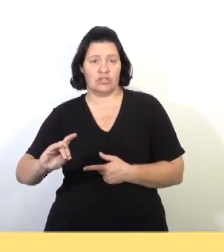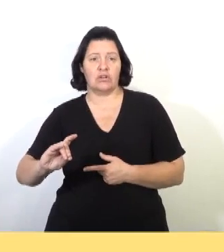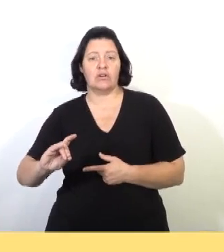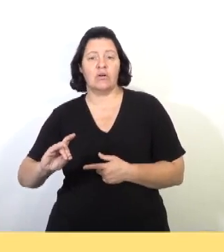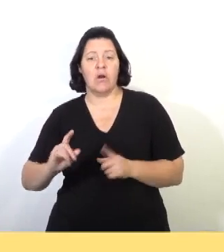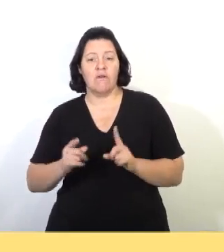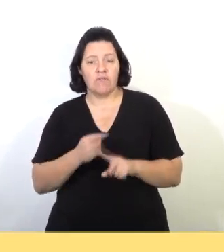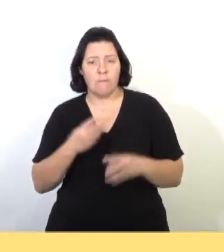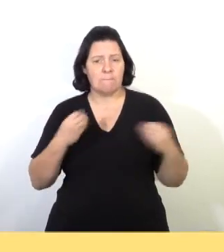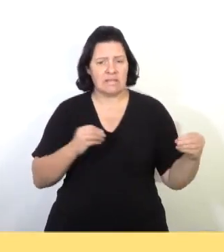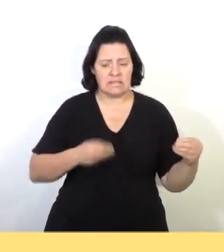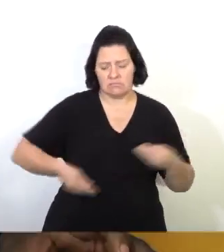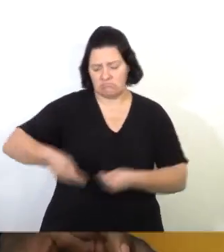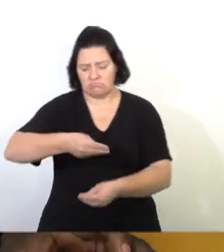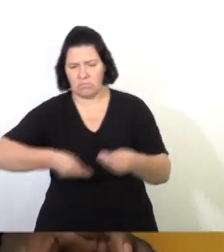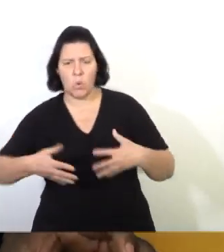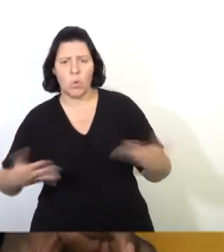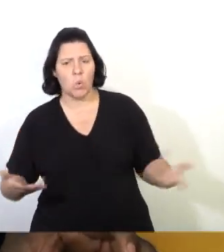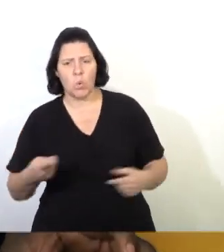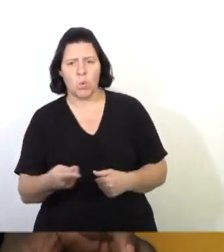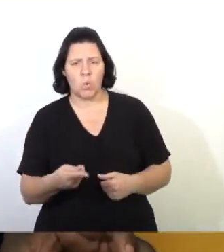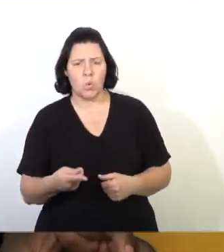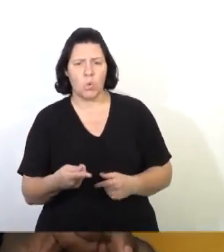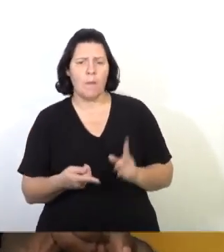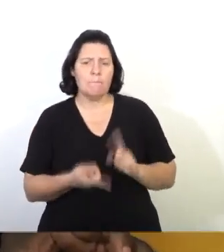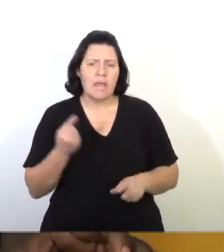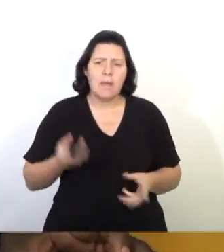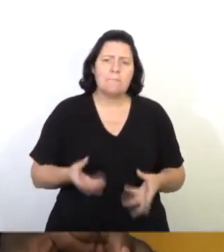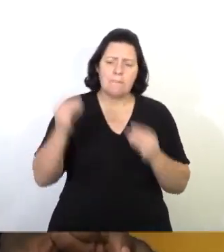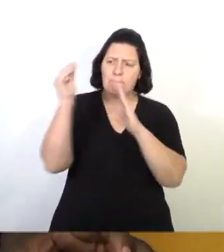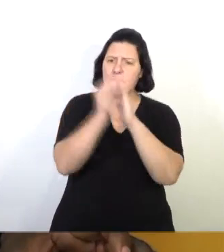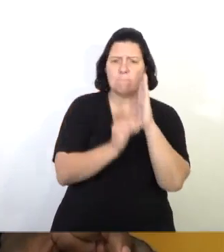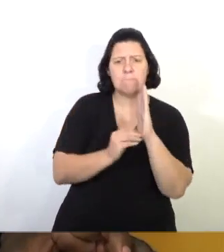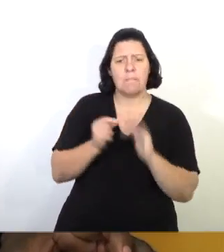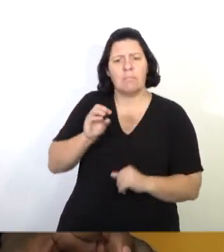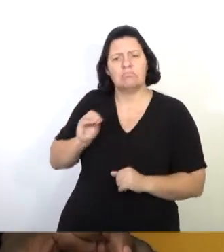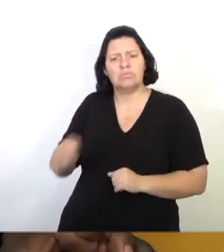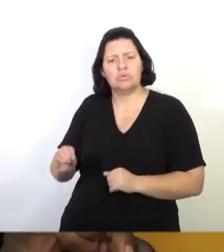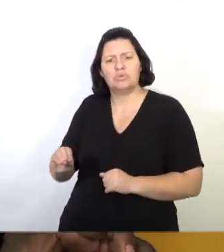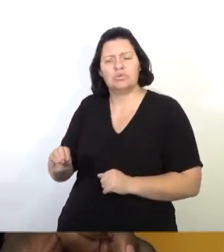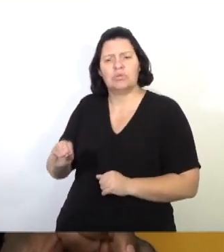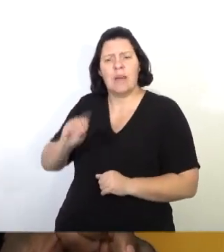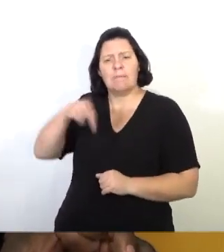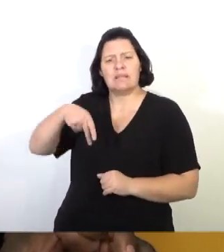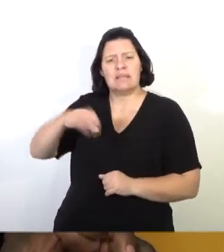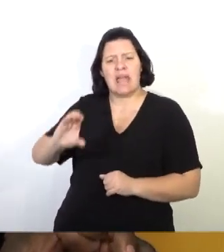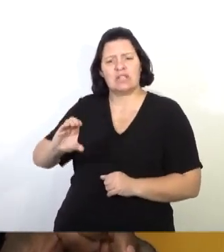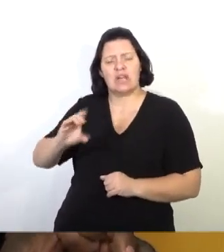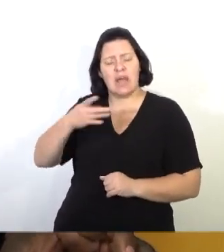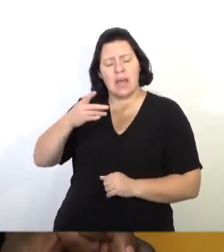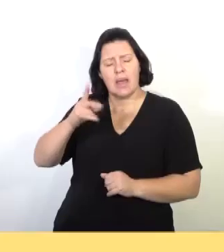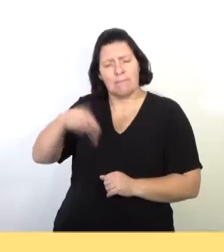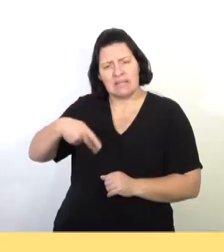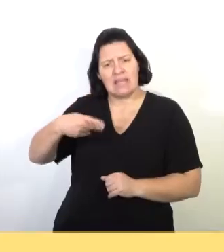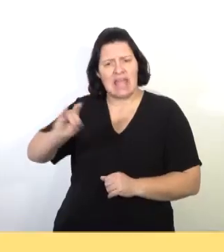all moving in the business. In other words, how do we get to recording an amount in the petty cash journal?